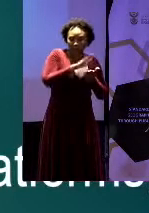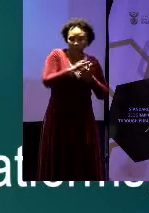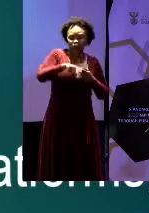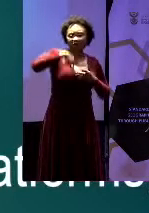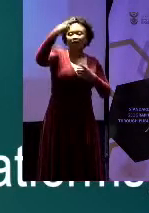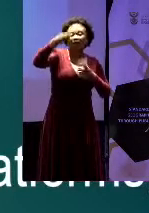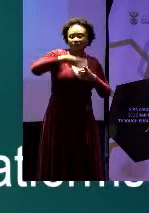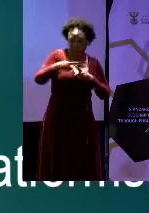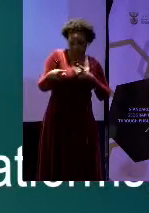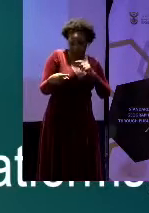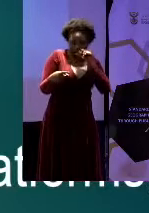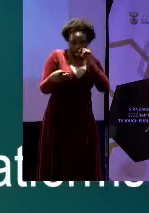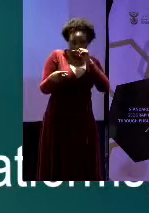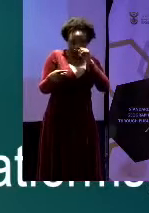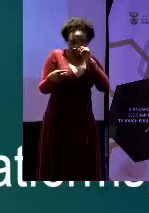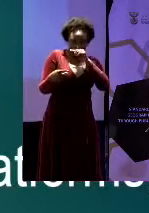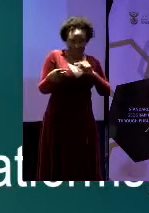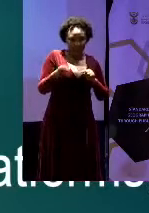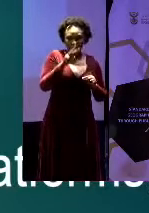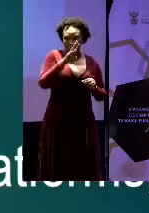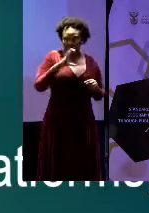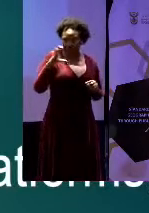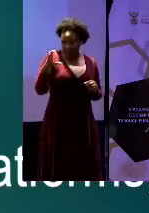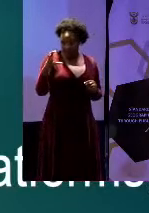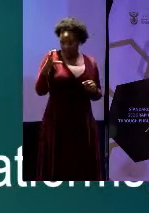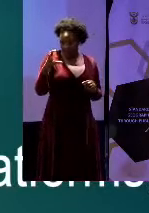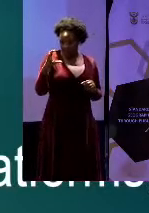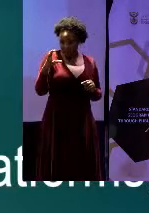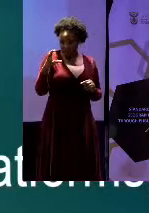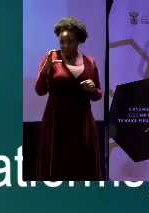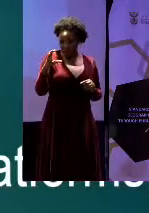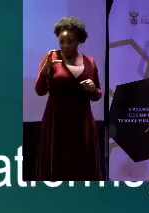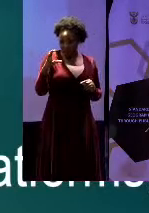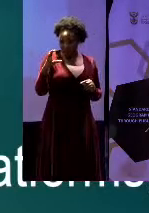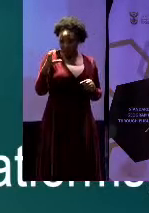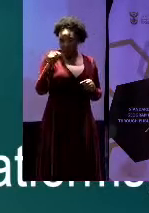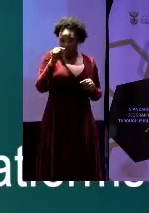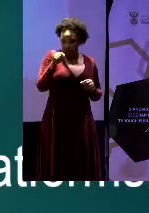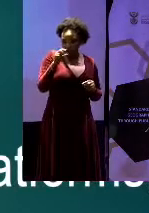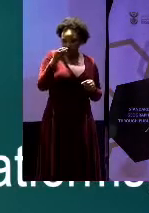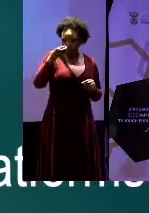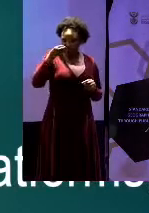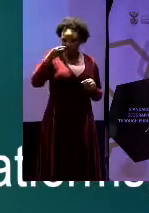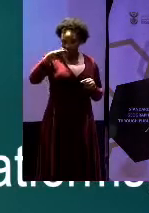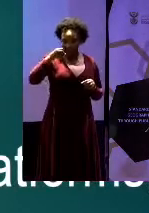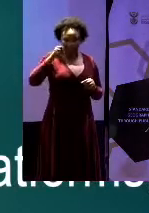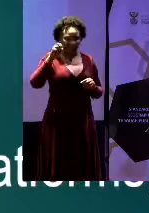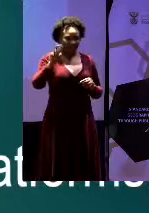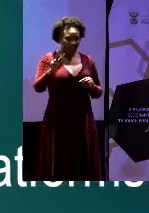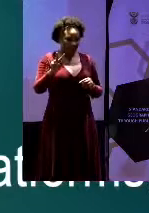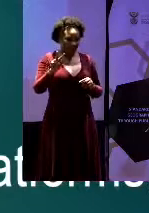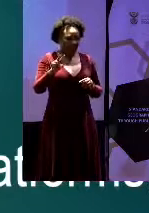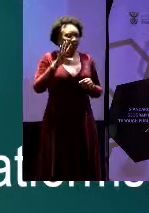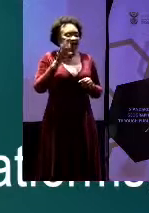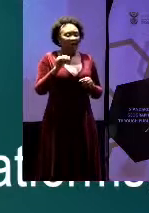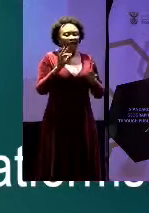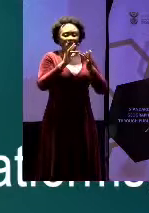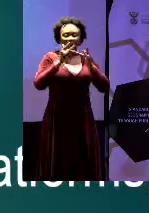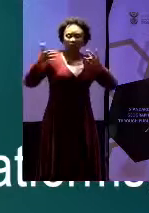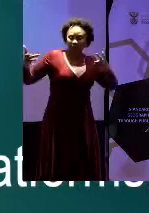media platforms: the Western Cape .gov, there was an online link to